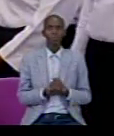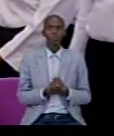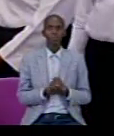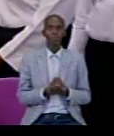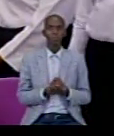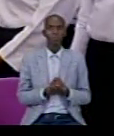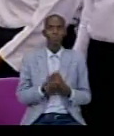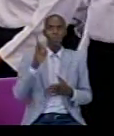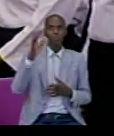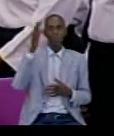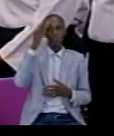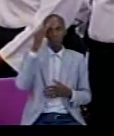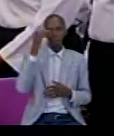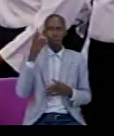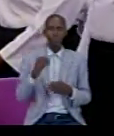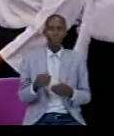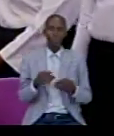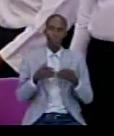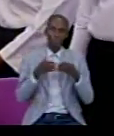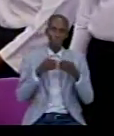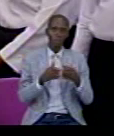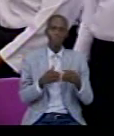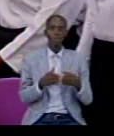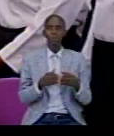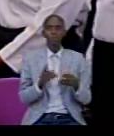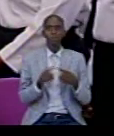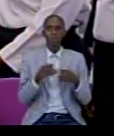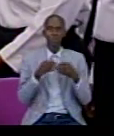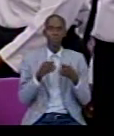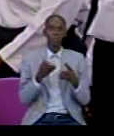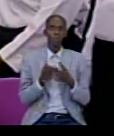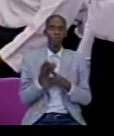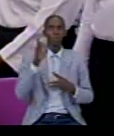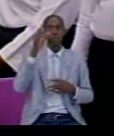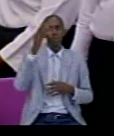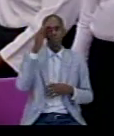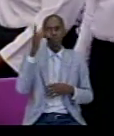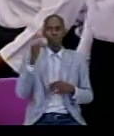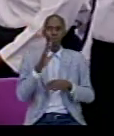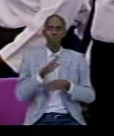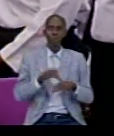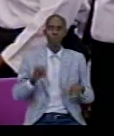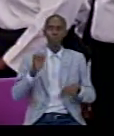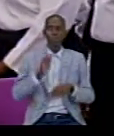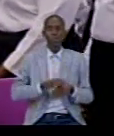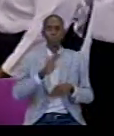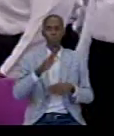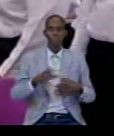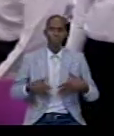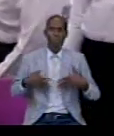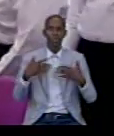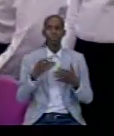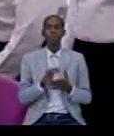He knows the direction of your life. He knows the calling upon your life.